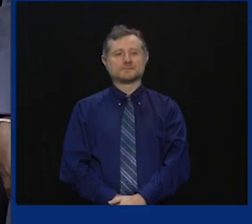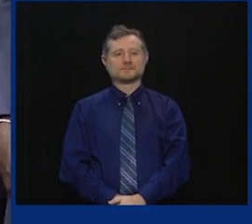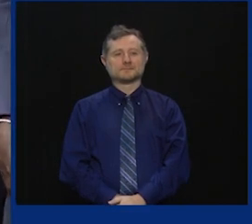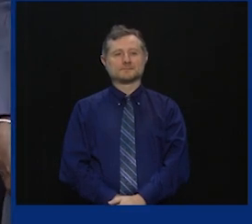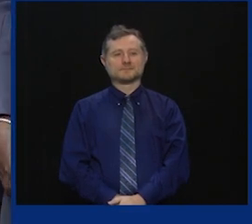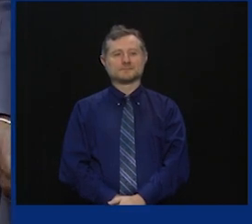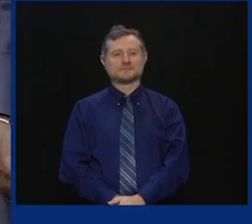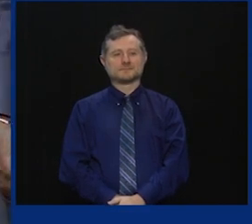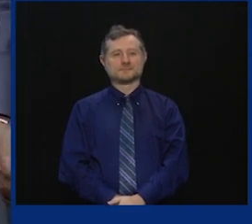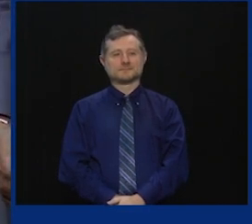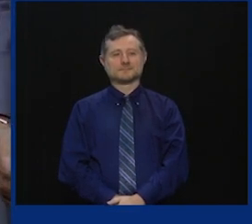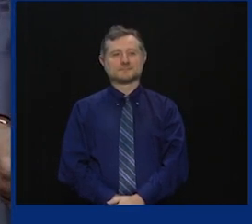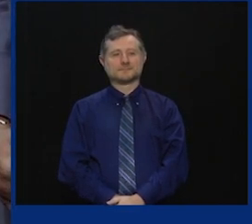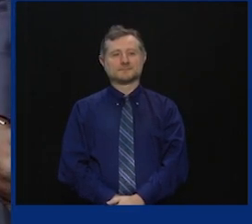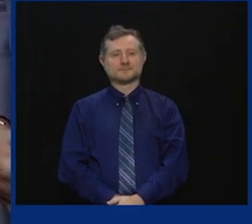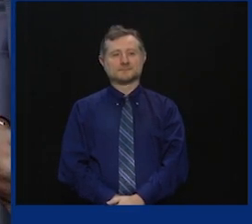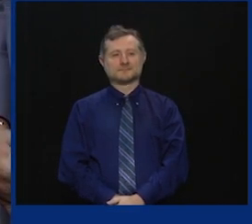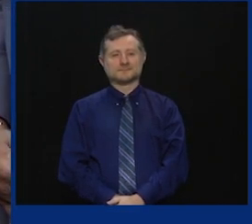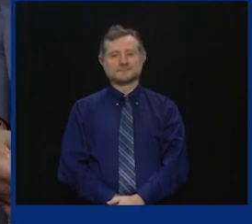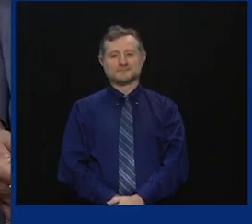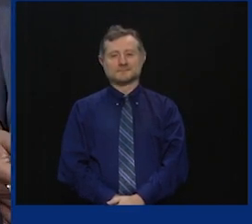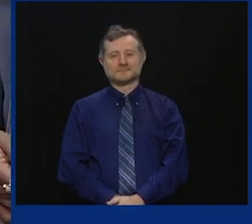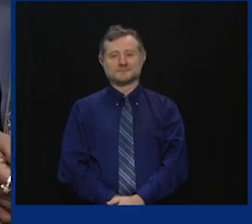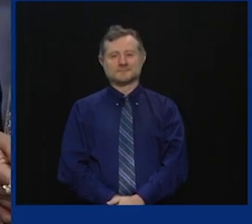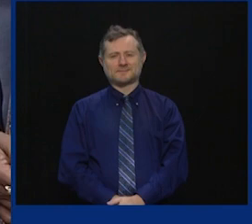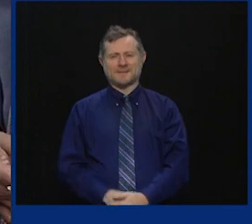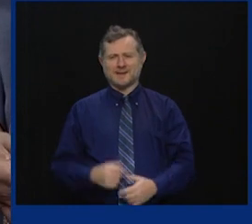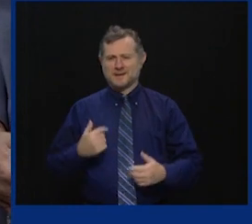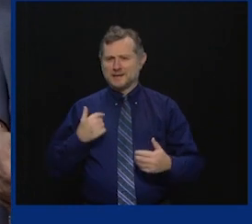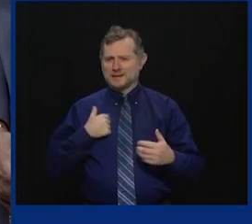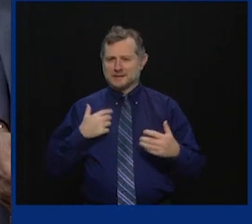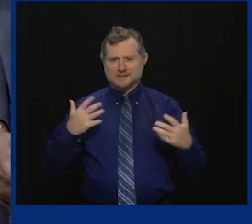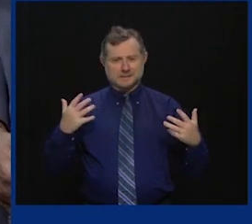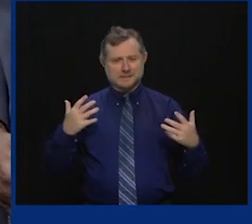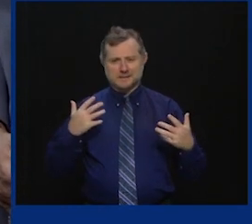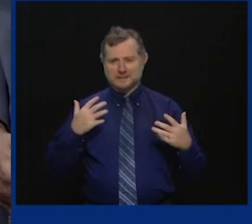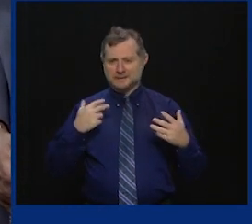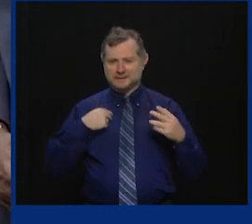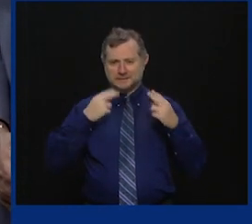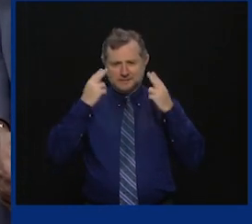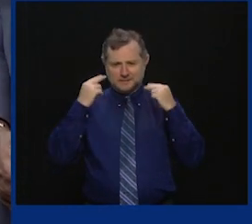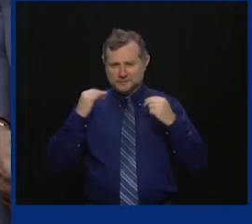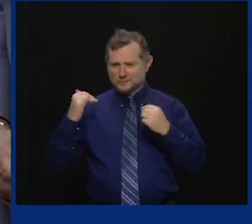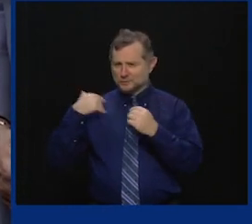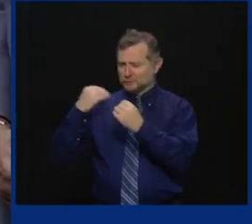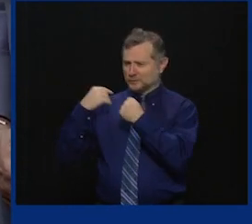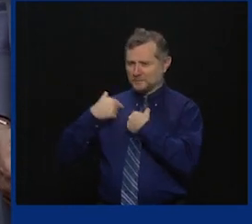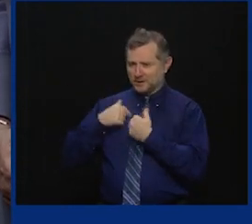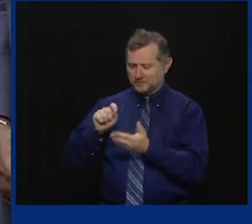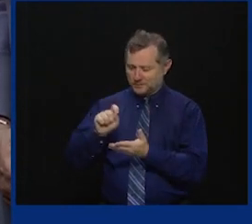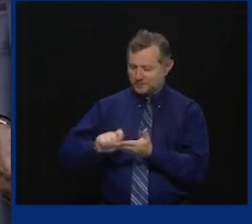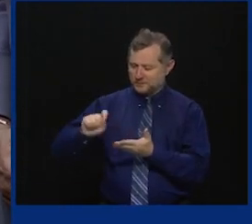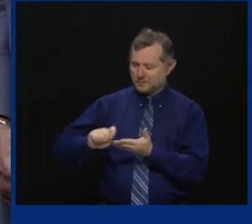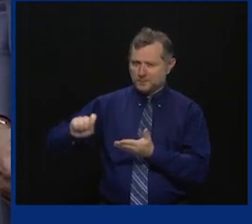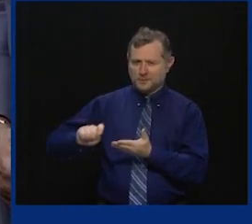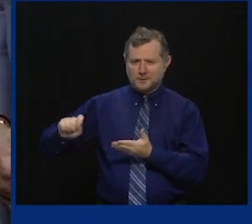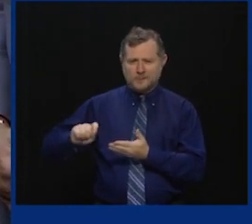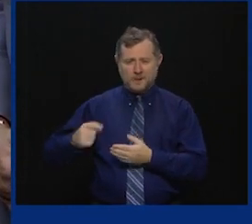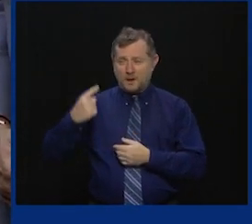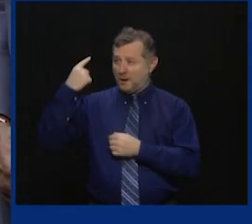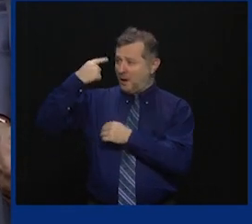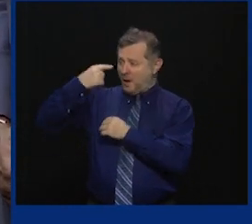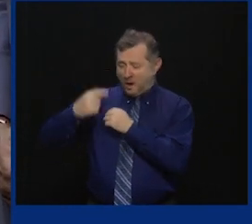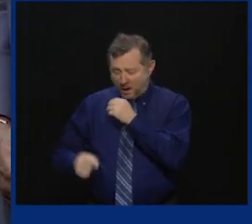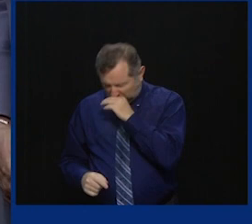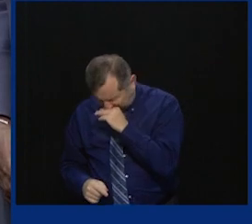Another confession, I didn't pay attention to the nuns when they're trying to teach me how to. Do you know those Catholic school kids with beautiful handwriting?